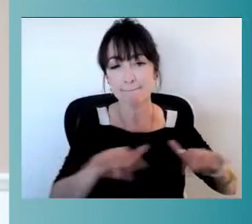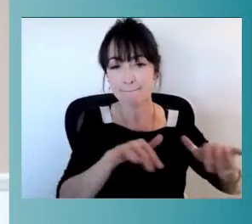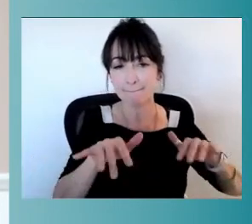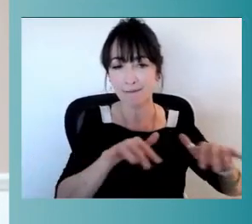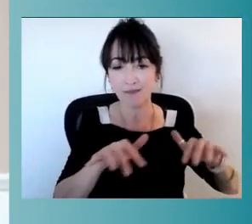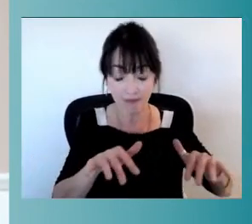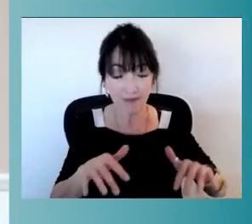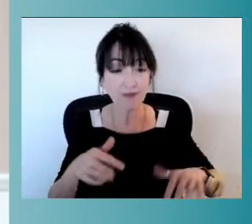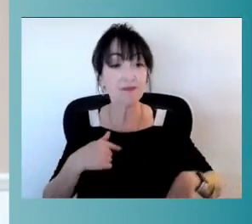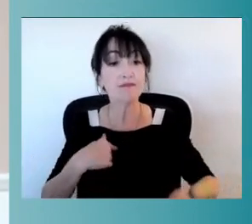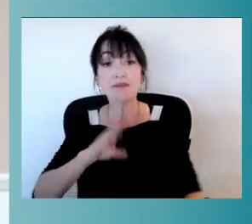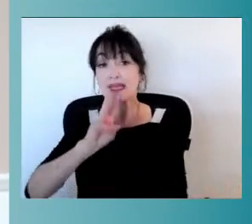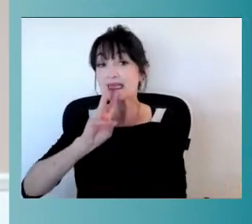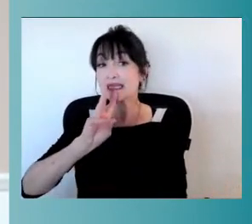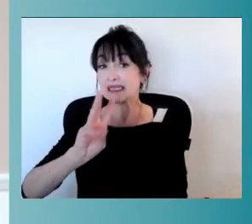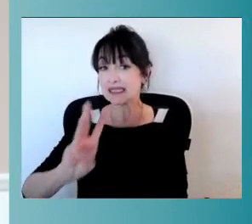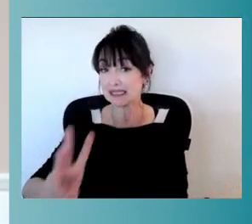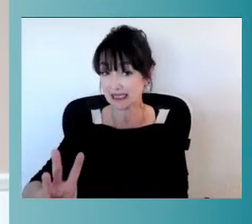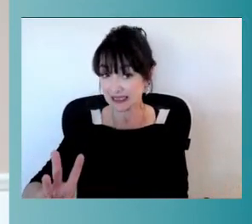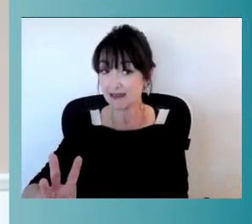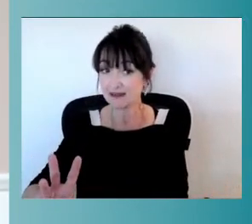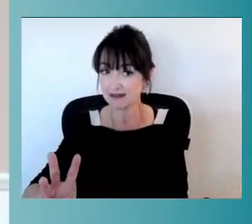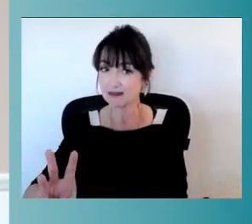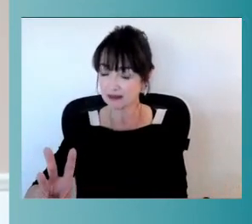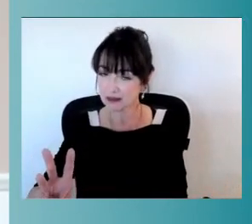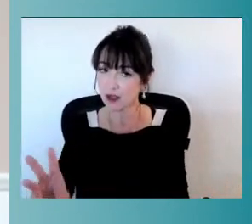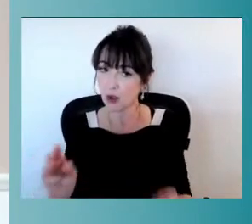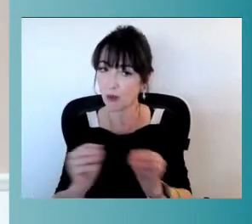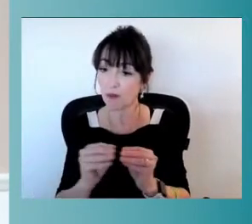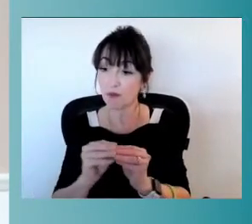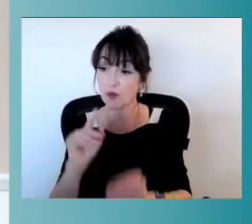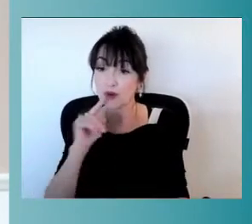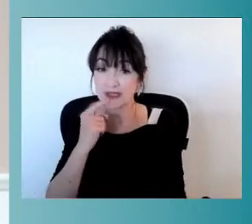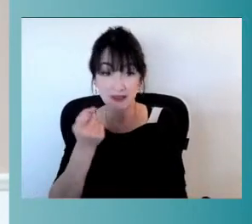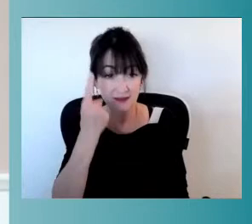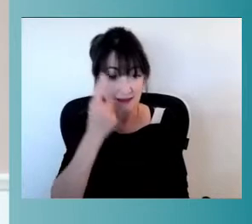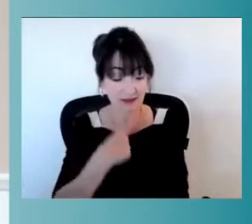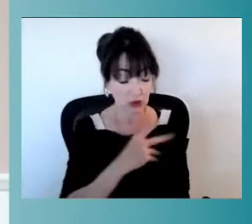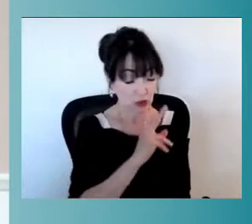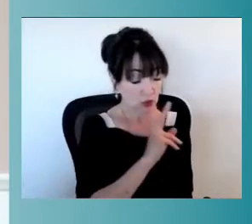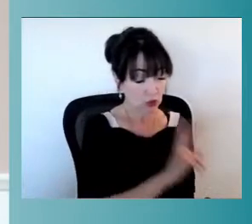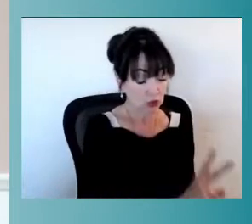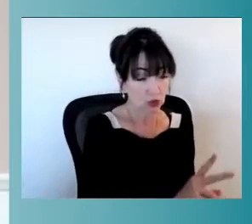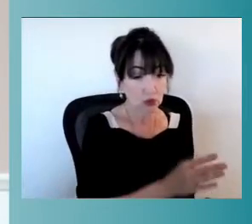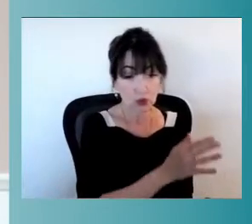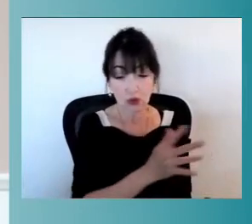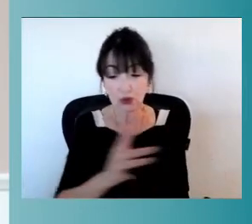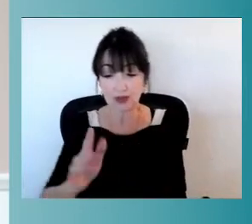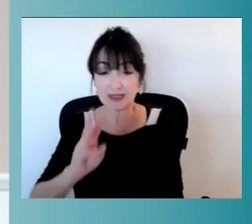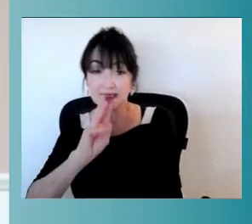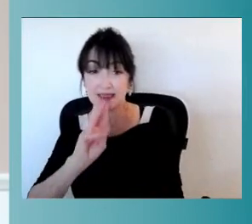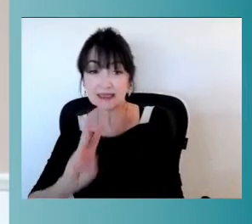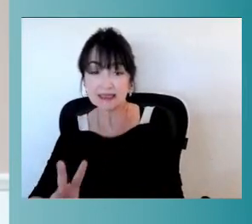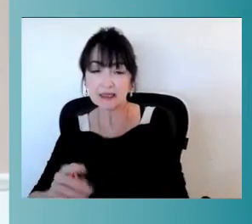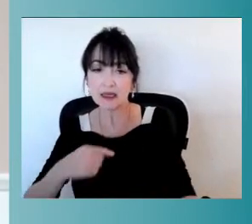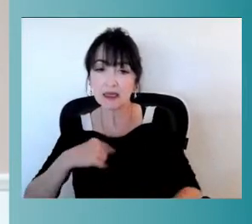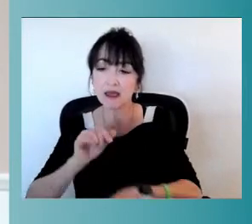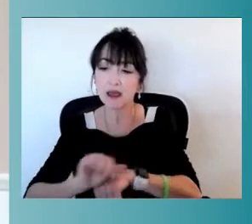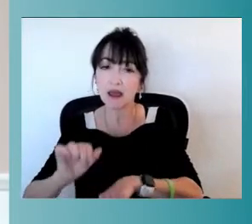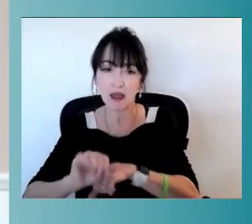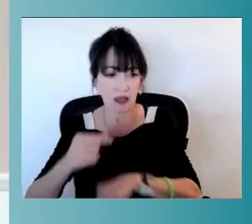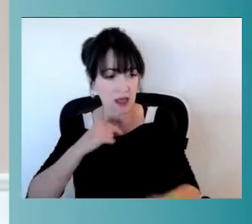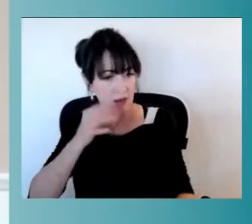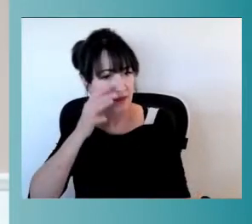6, that's when things started to get a little serious. But from 2 to 6, I started working more and progressively every day because my parents realized that I